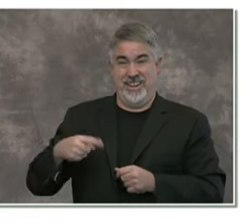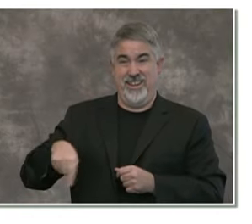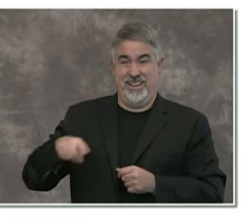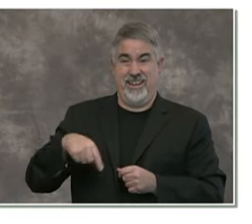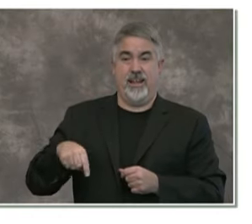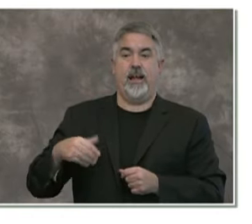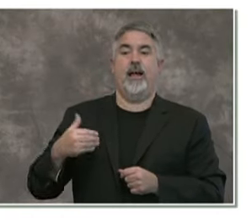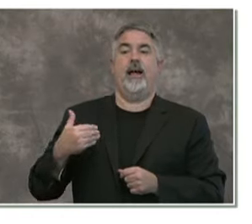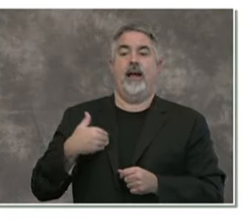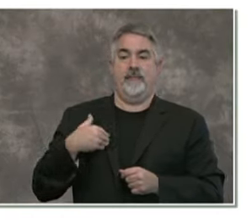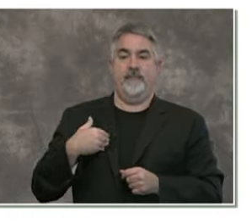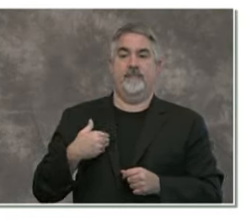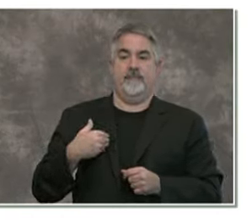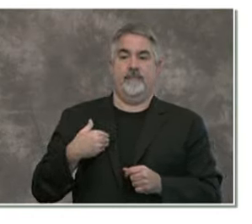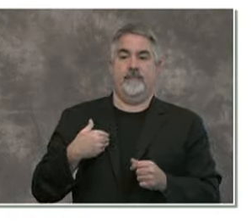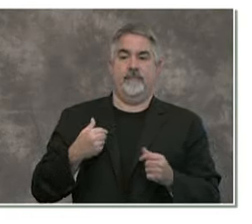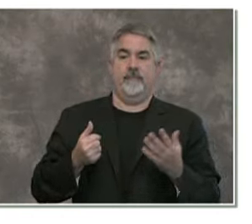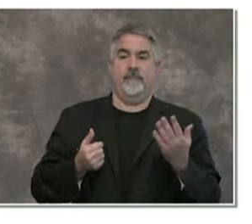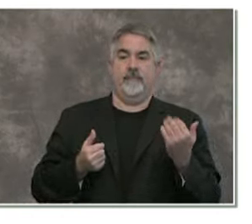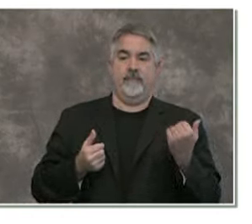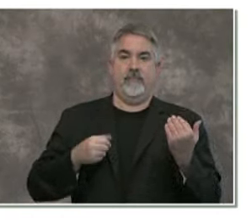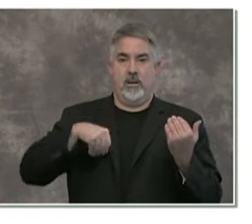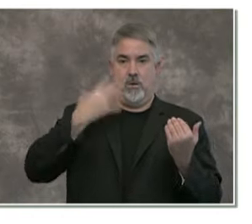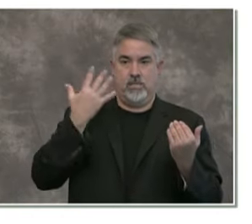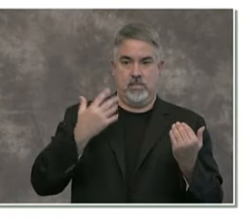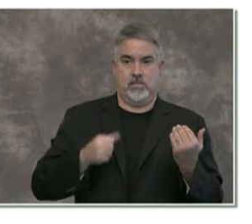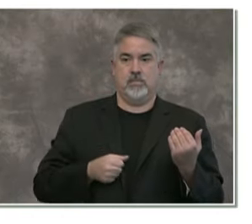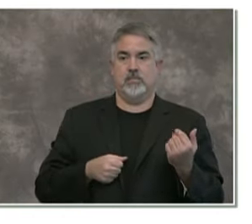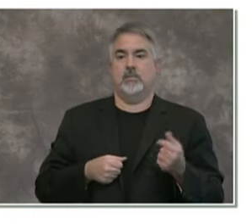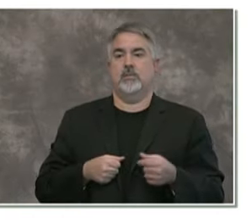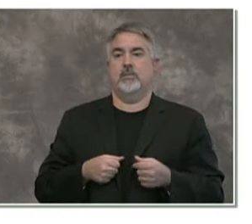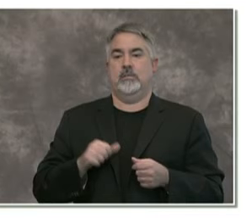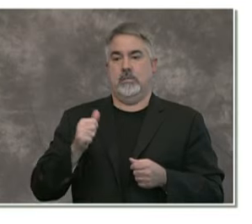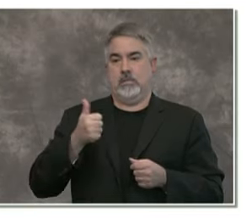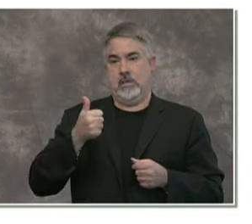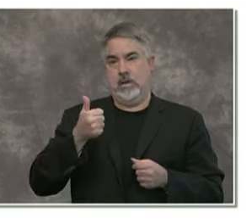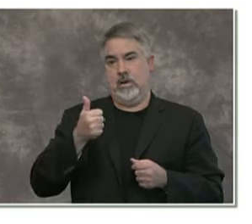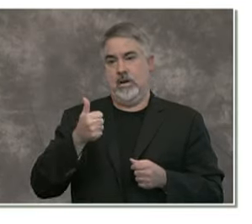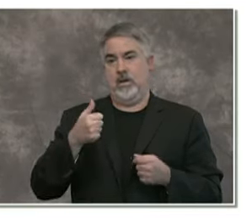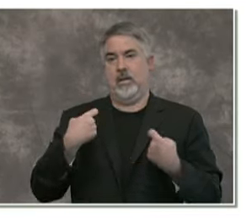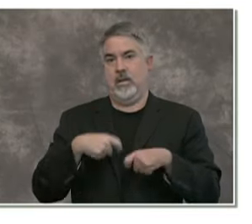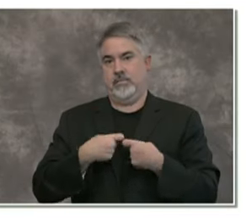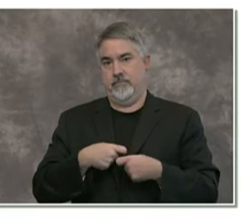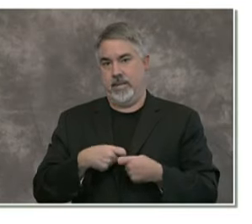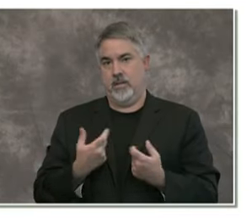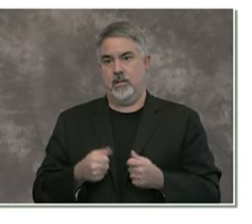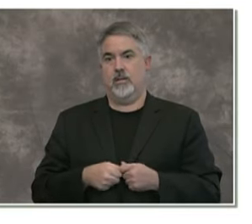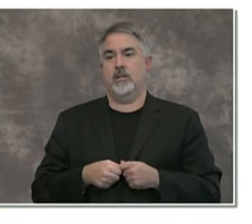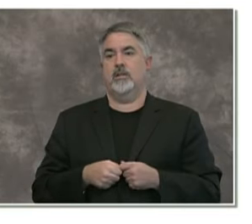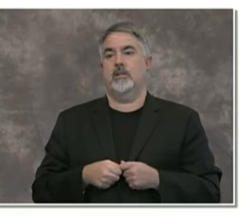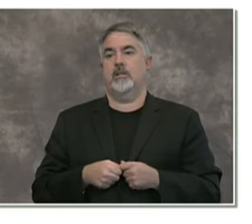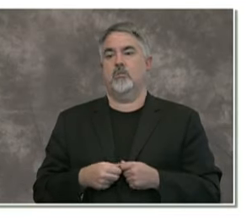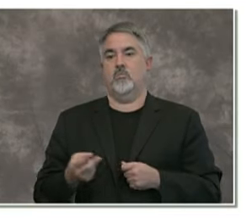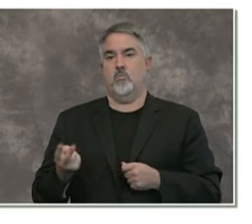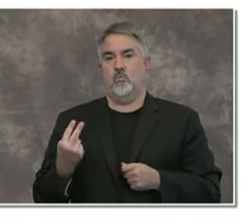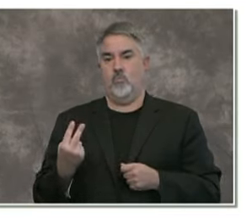or 55.6%, are white, 10, or 37%, are Hispanic, 2, or